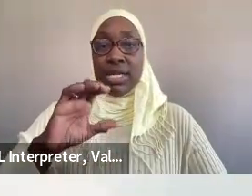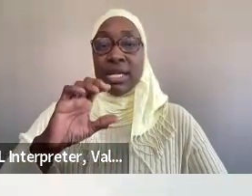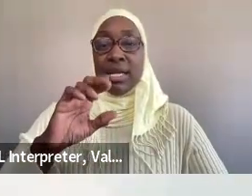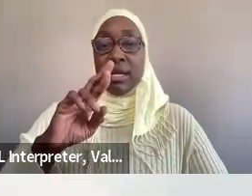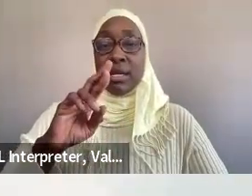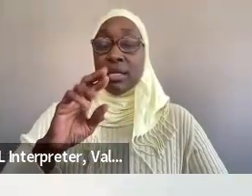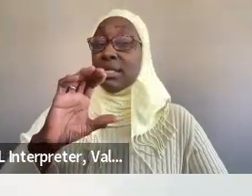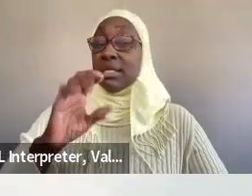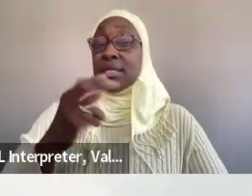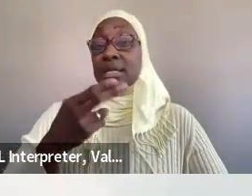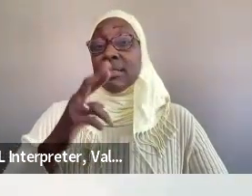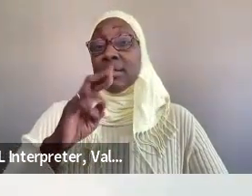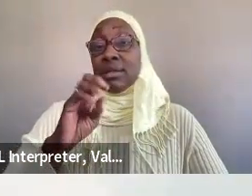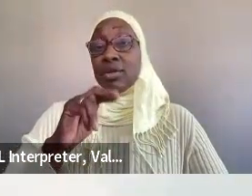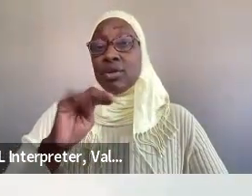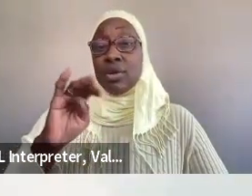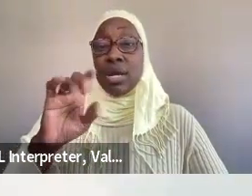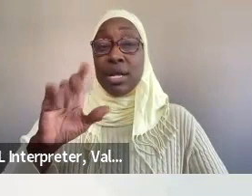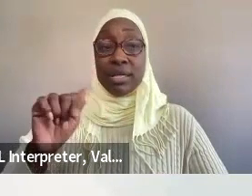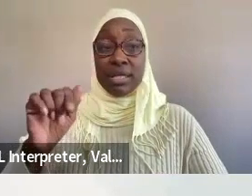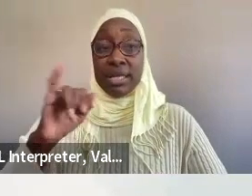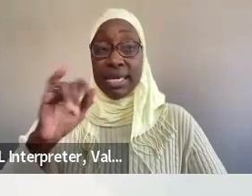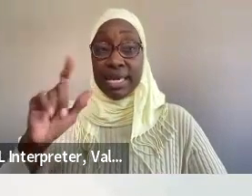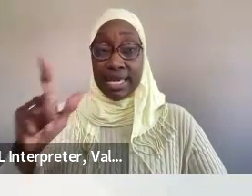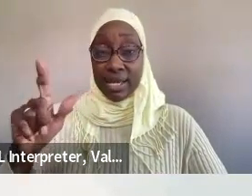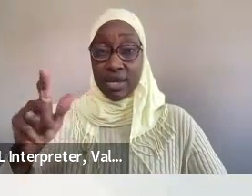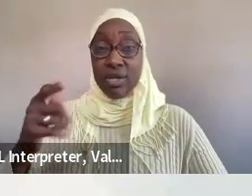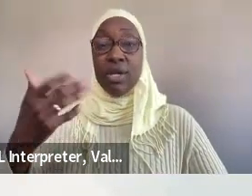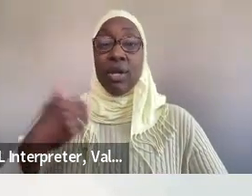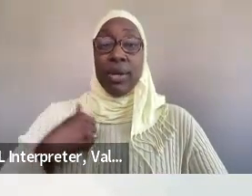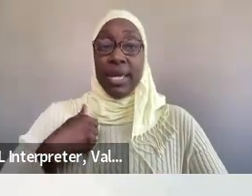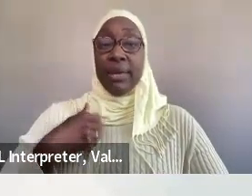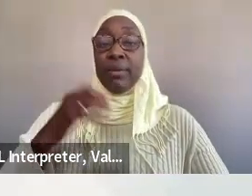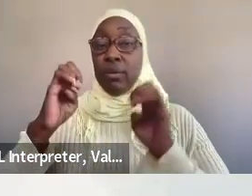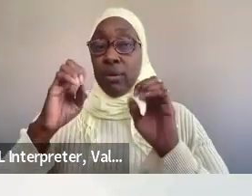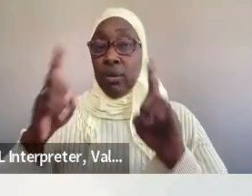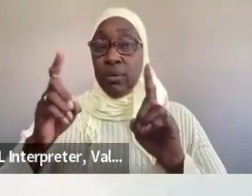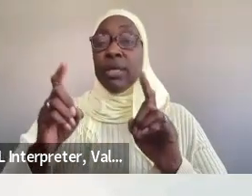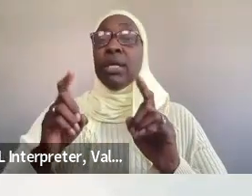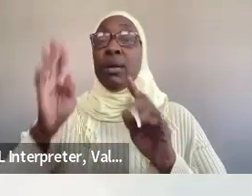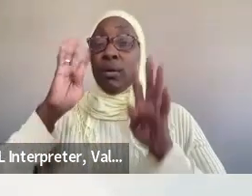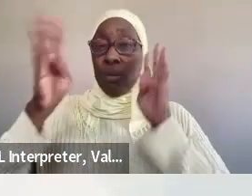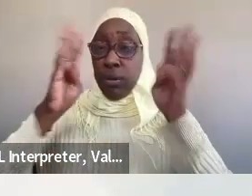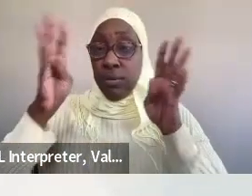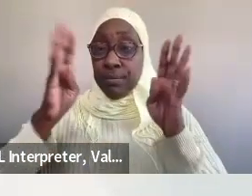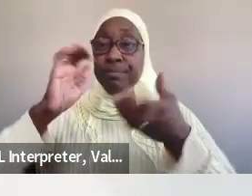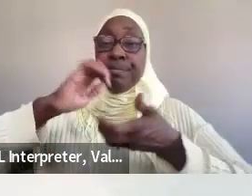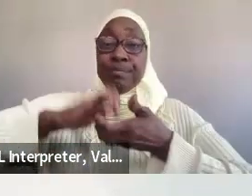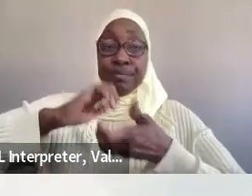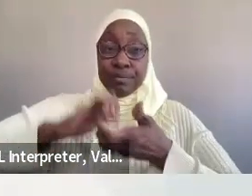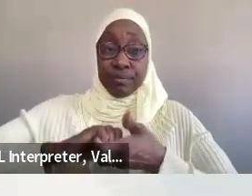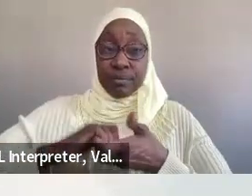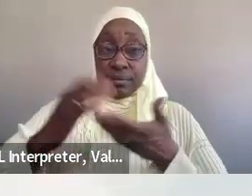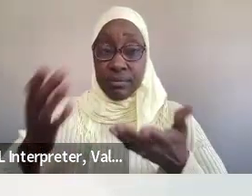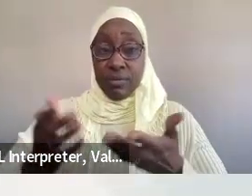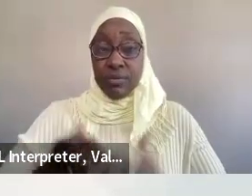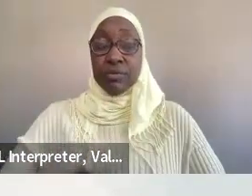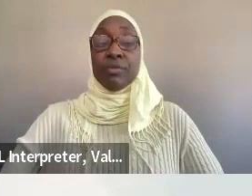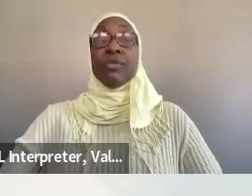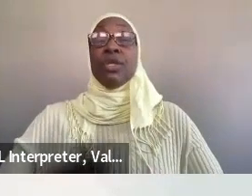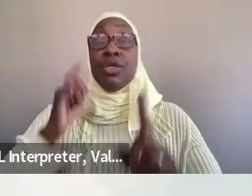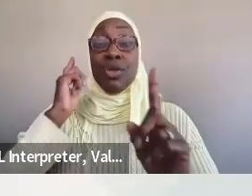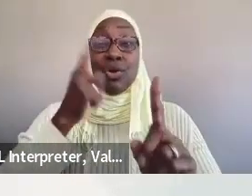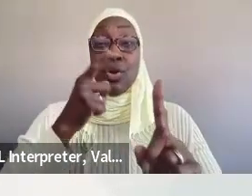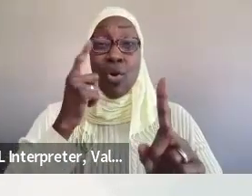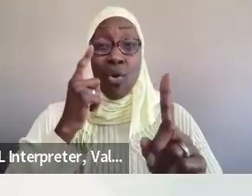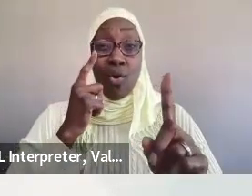three main tenets to that, which is education, innovation, and collaboration. And in terms of our goals, we really want to educate the general